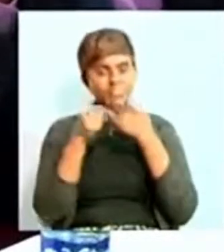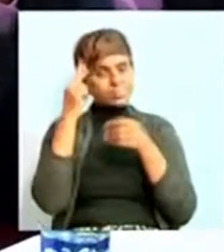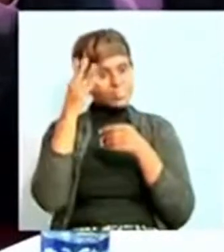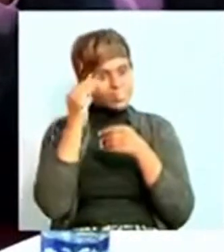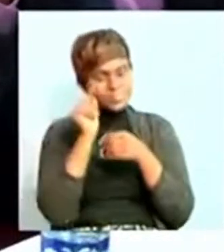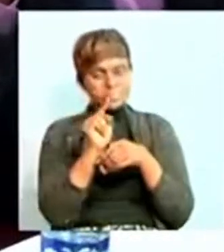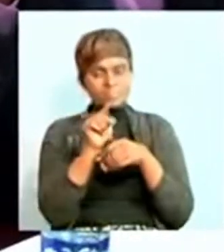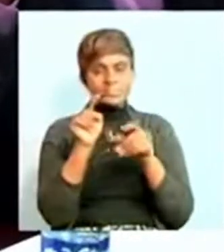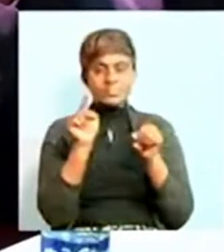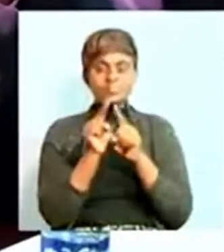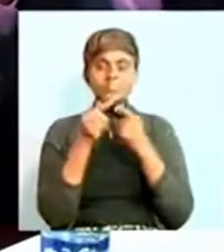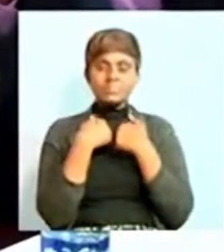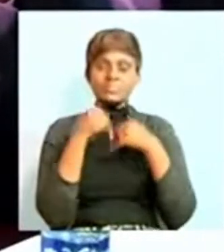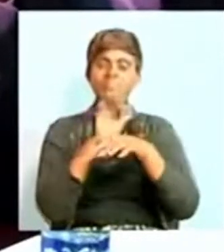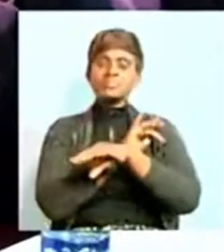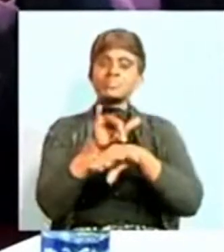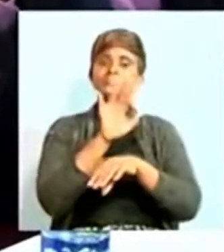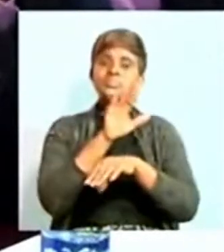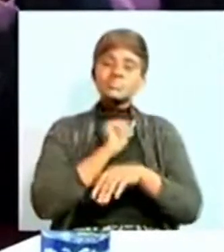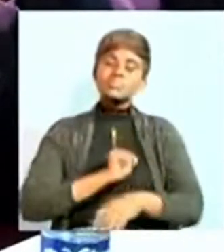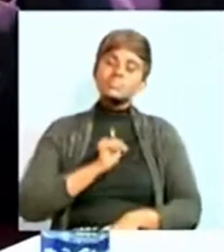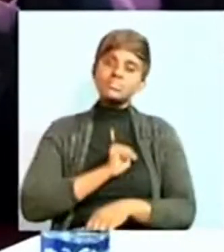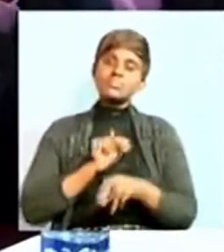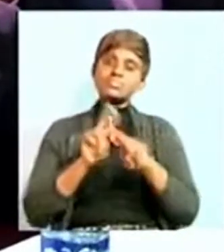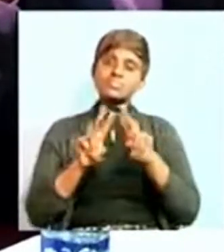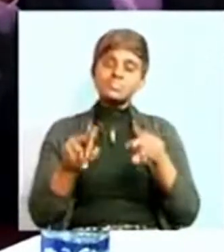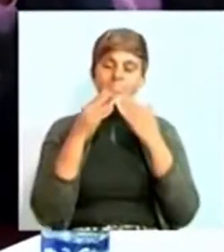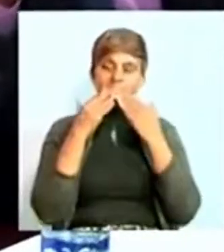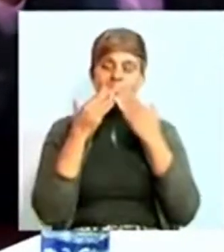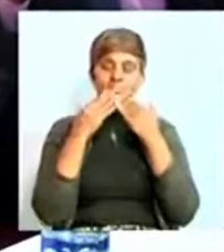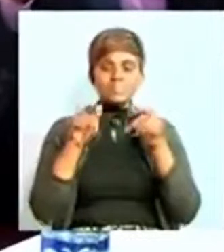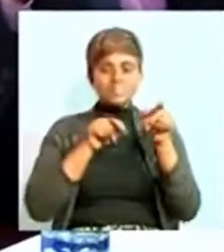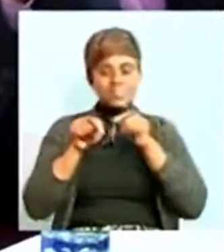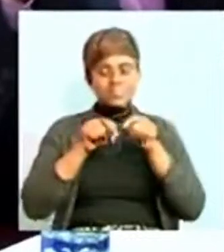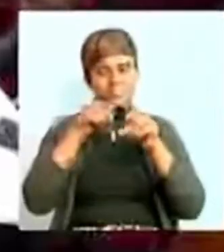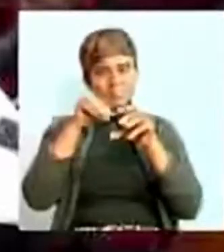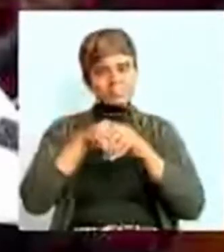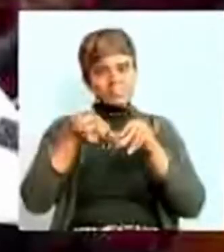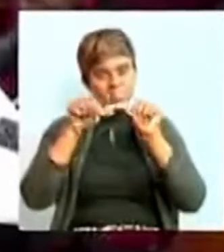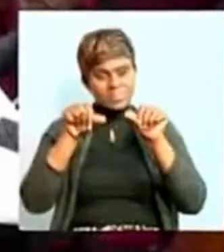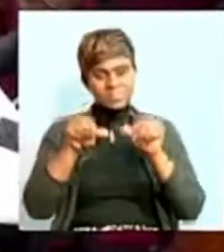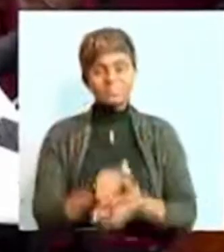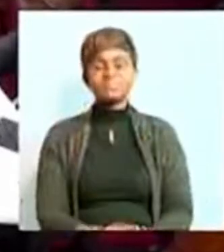why there is that gap. We apologize, Chair. Thank you. Controller of Internal Audit.